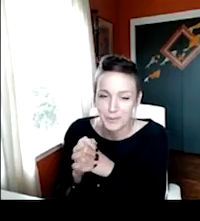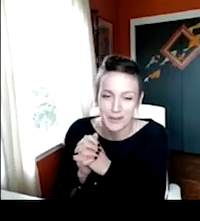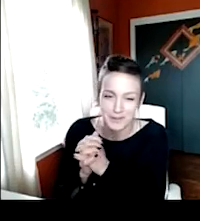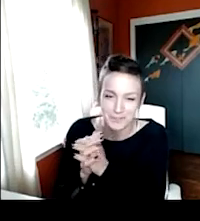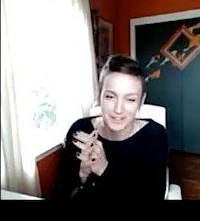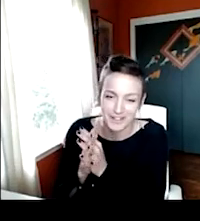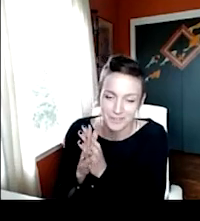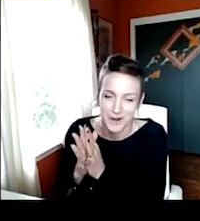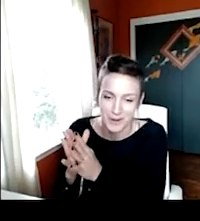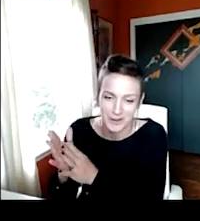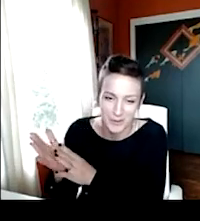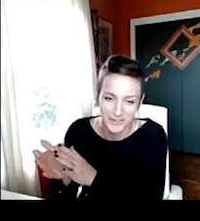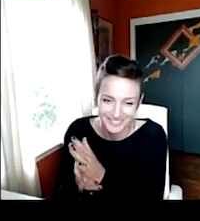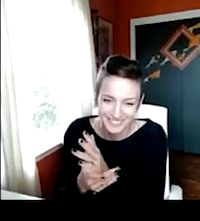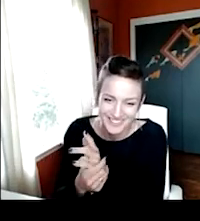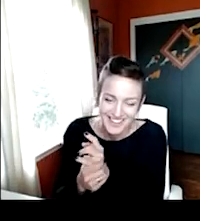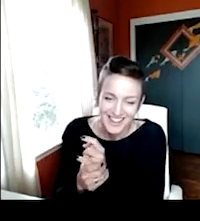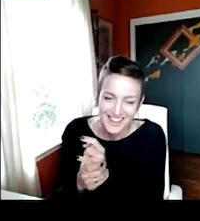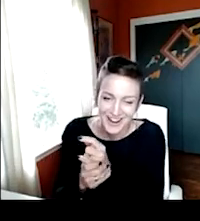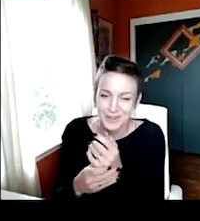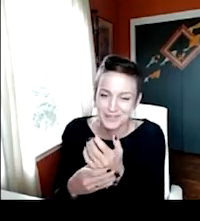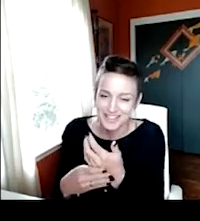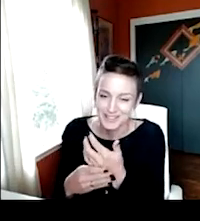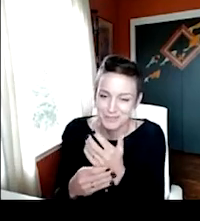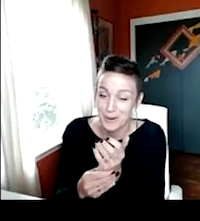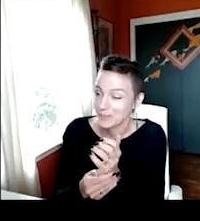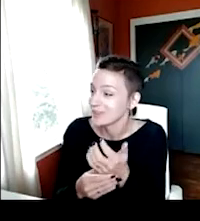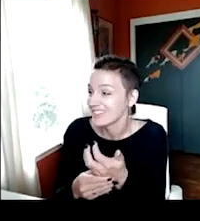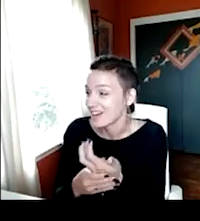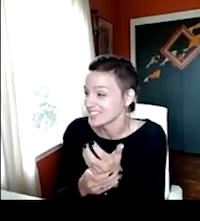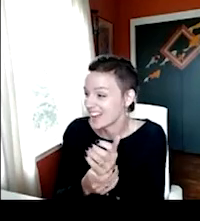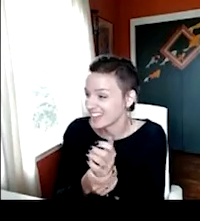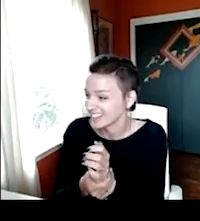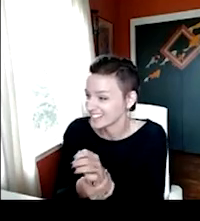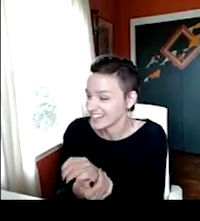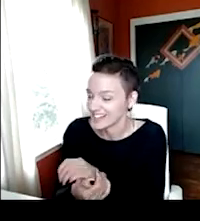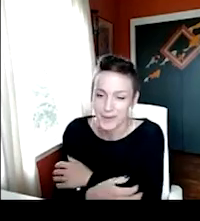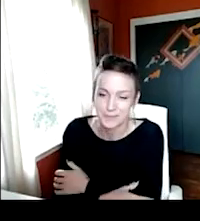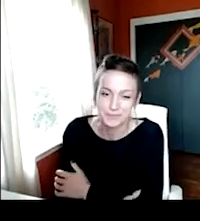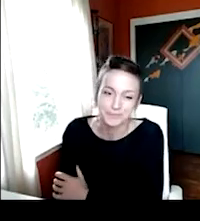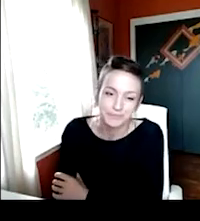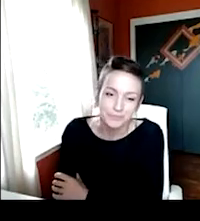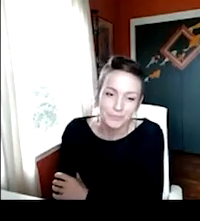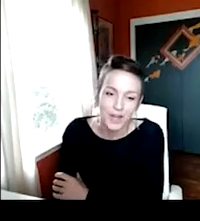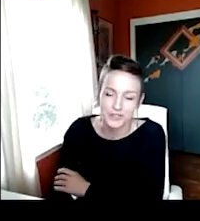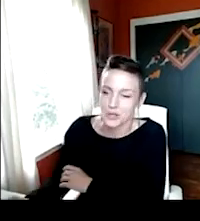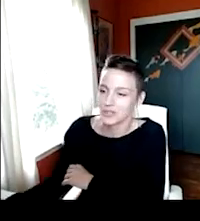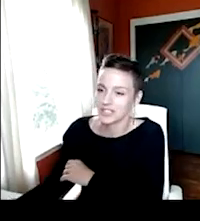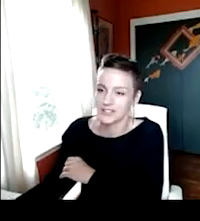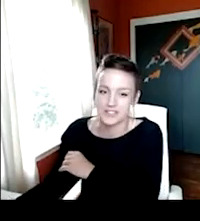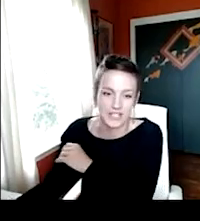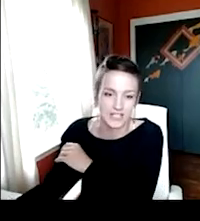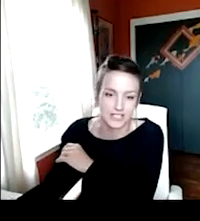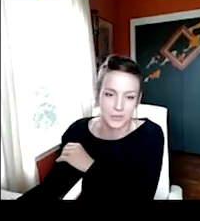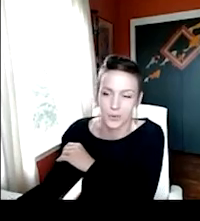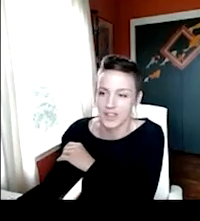goal, but not our main goal. In our group's case, probably that was not likely anyway. So which